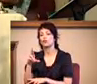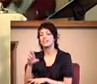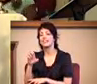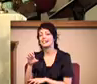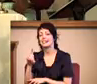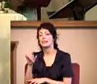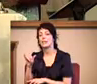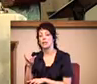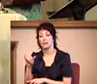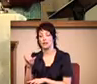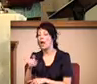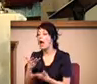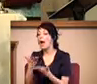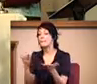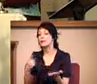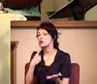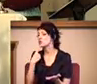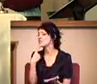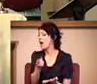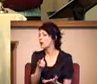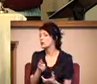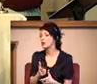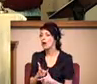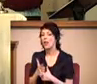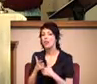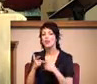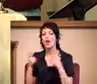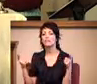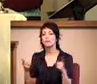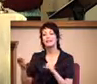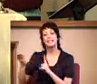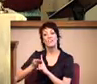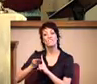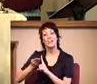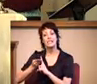Friends, I'm here to tell you, a lot of us have been sold a bill of goods.